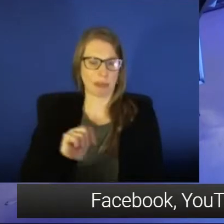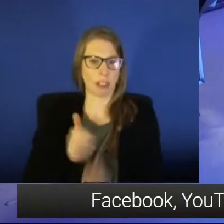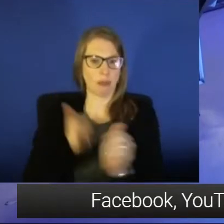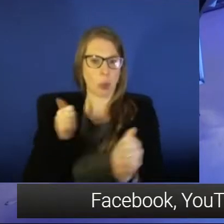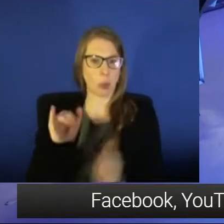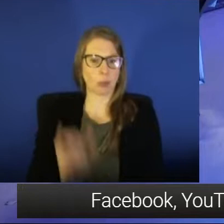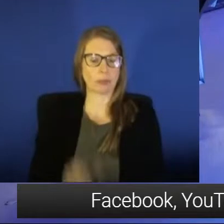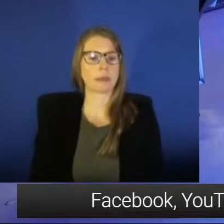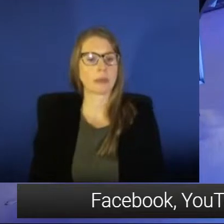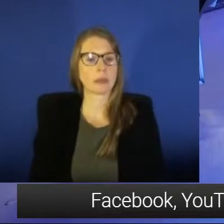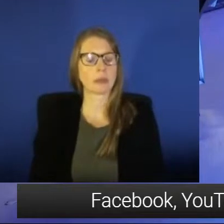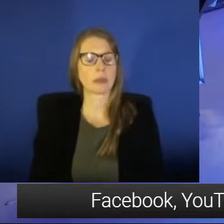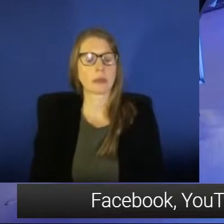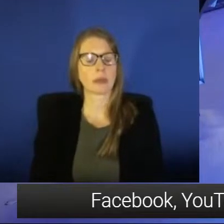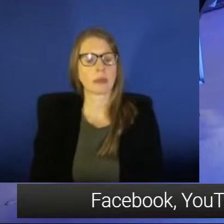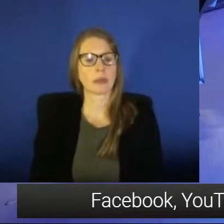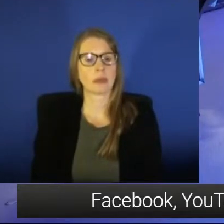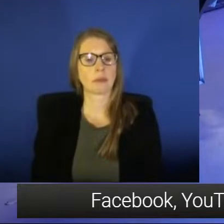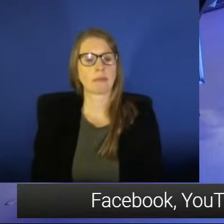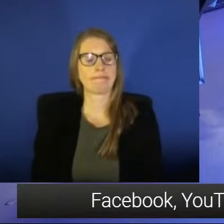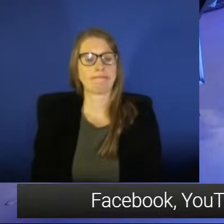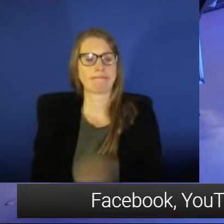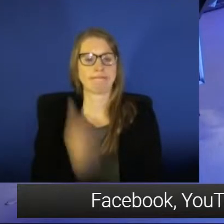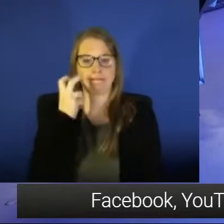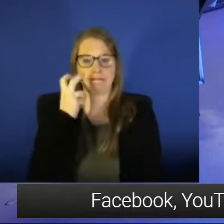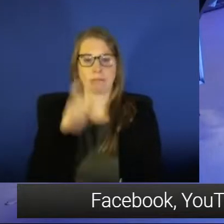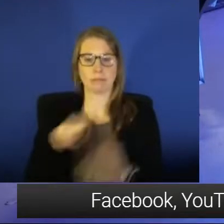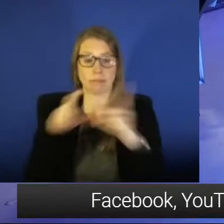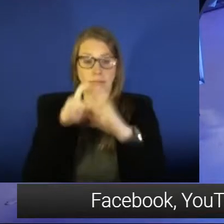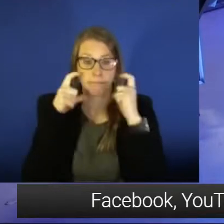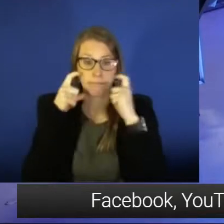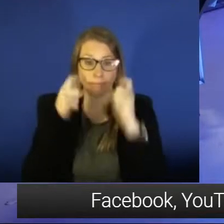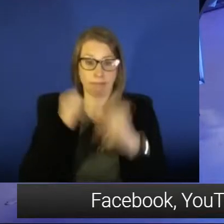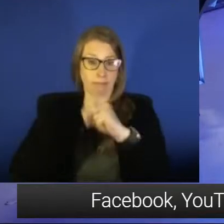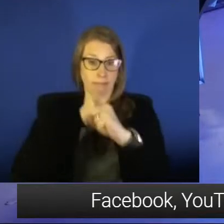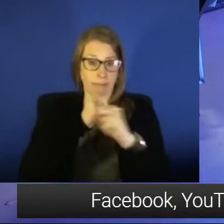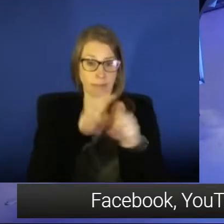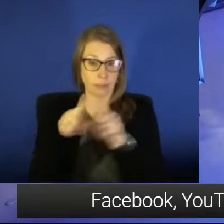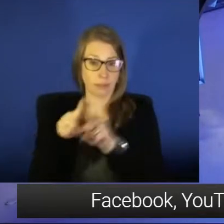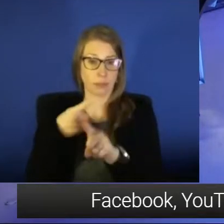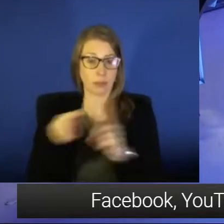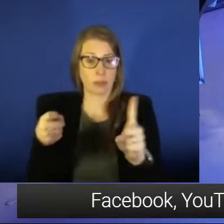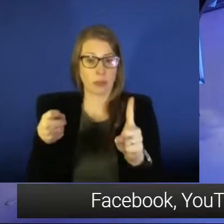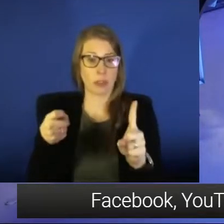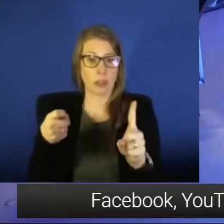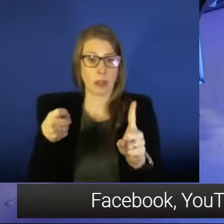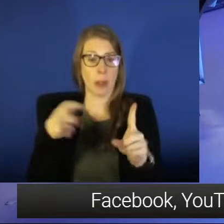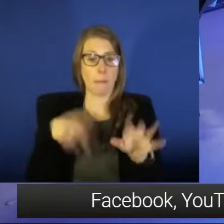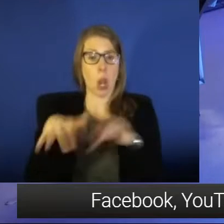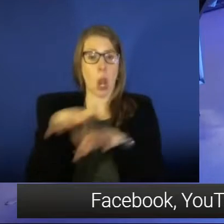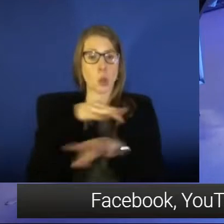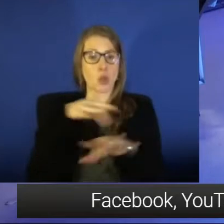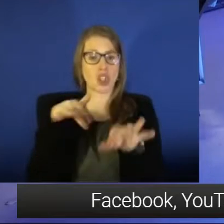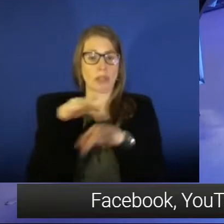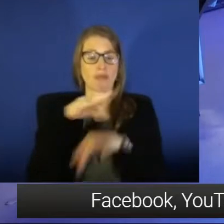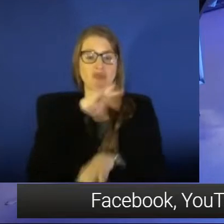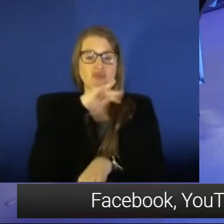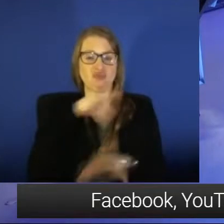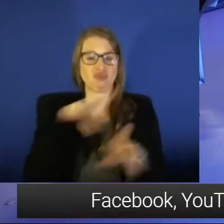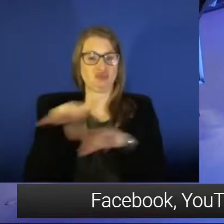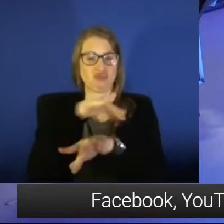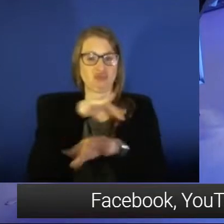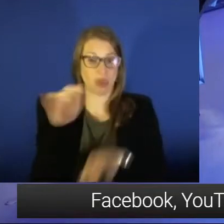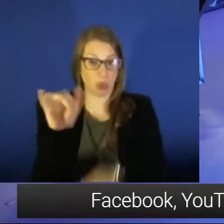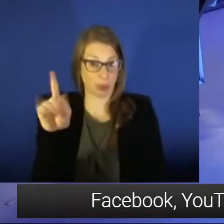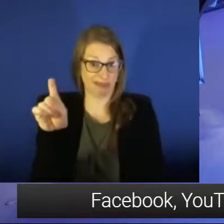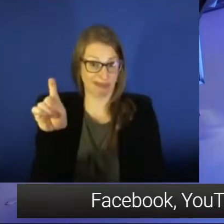have a doubt, but do masks protect you also against pollution too? The pollution in the air. It